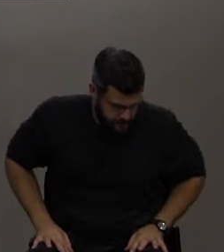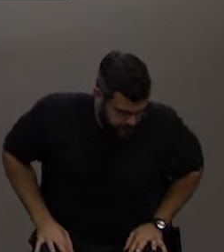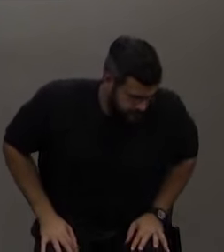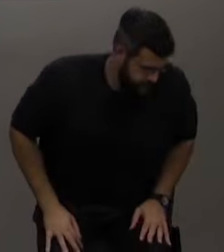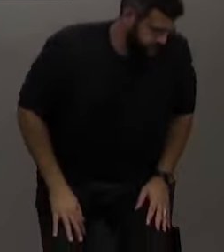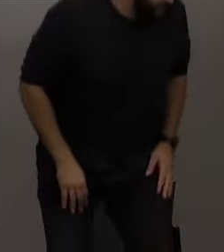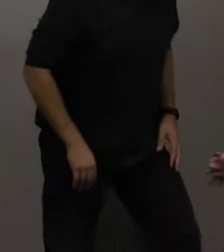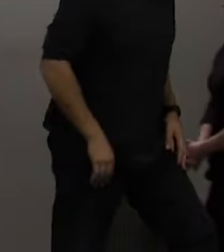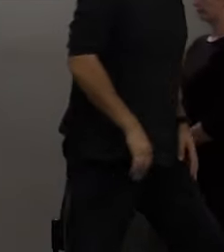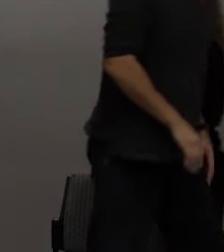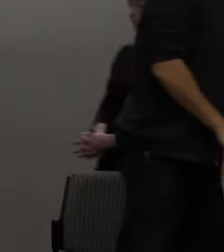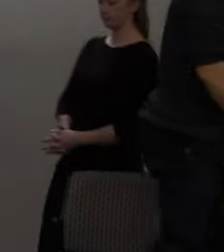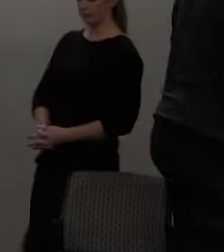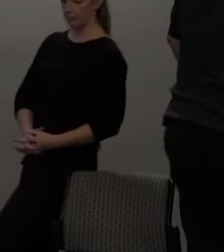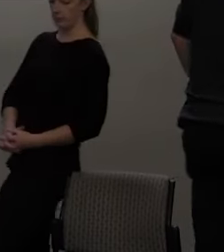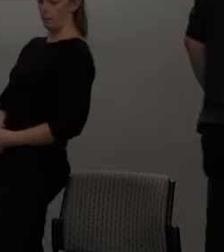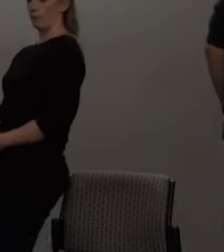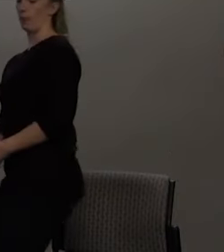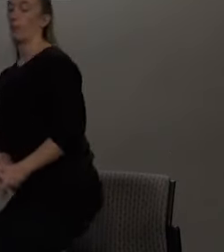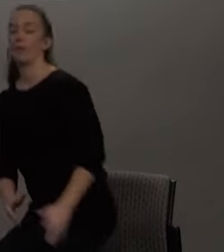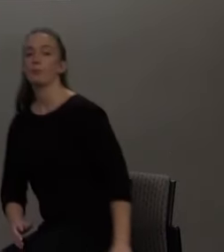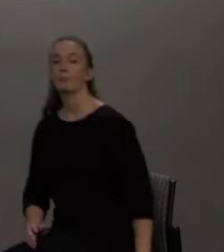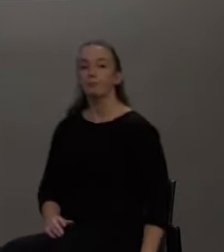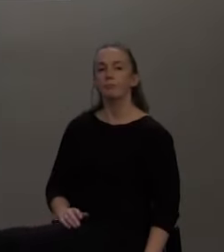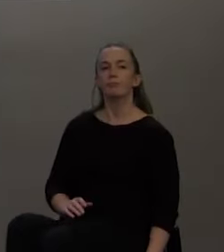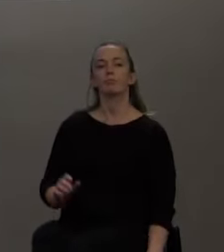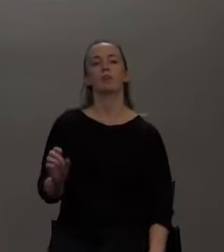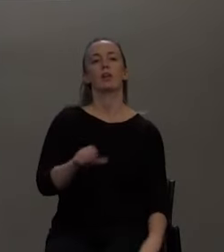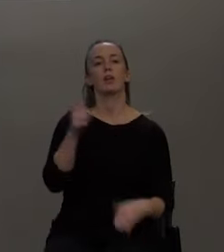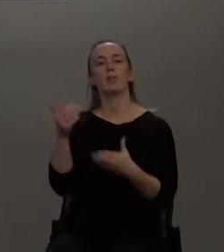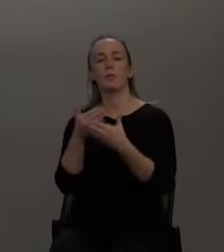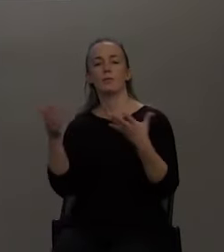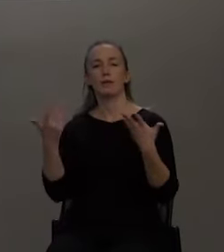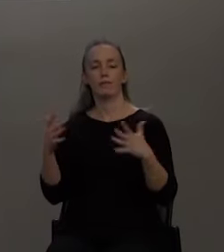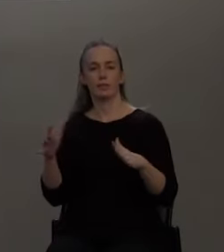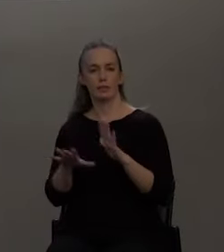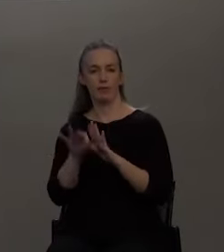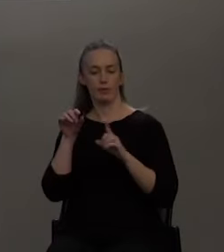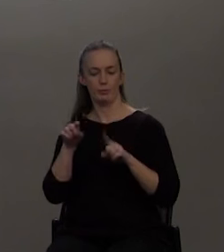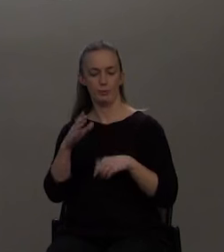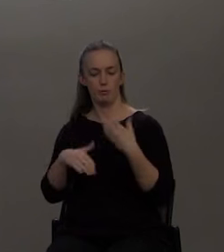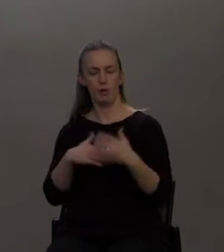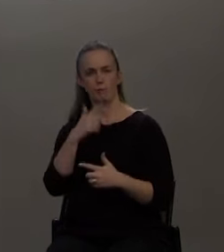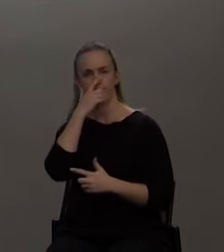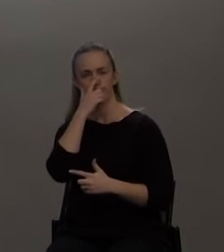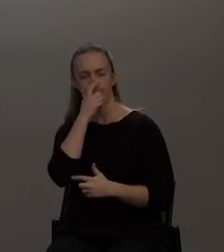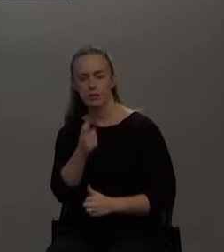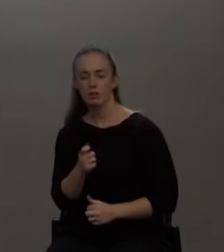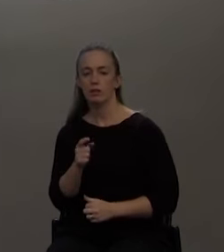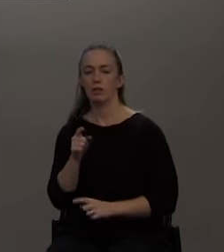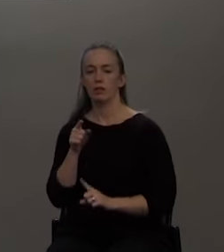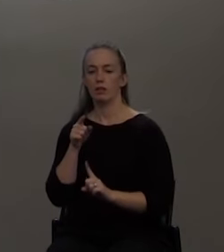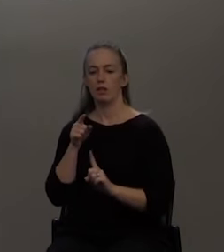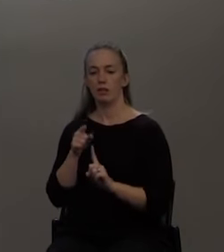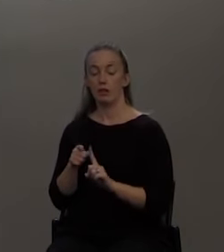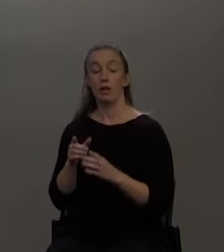The other interesting thing that we discovered during this process is that